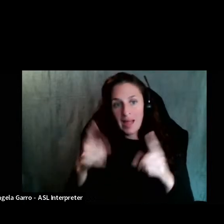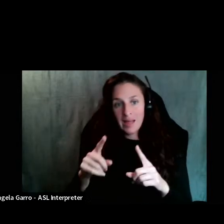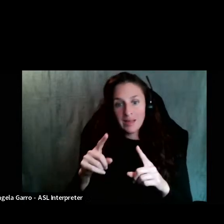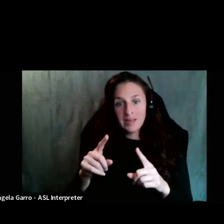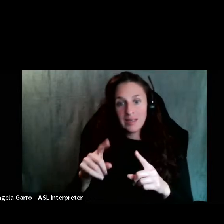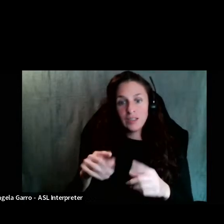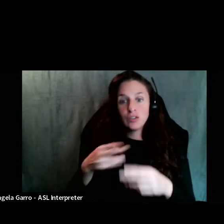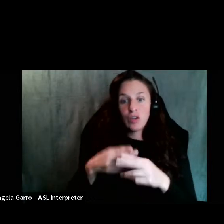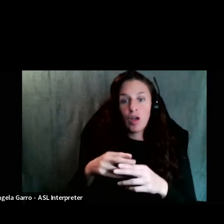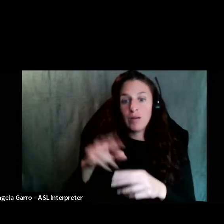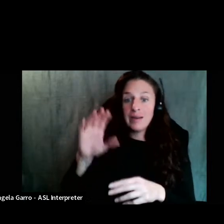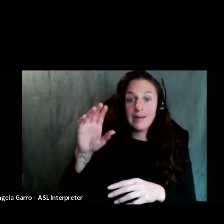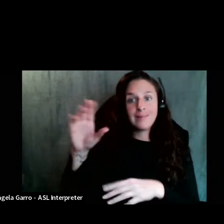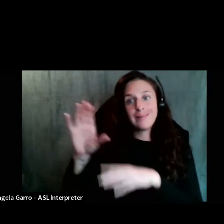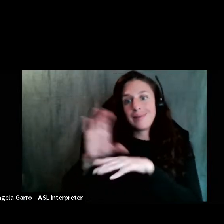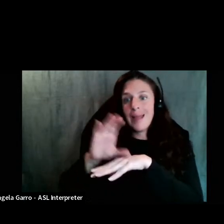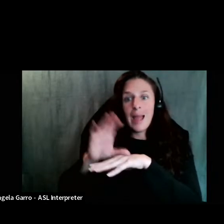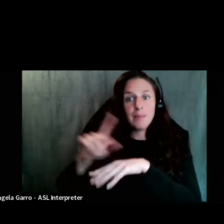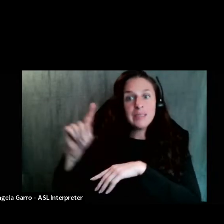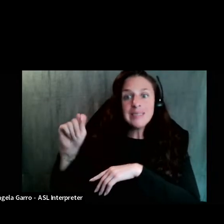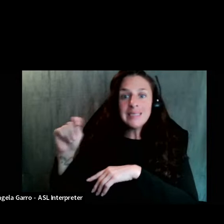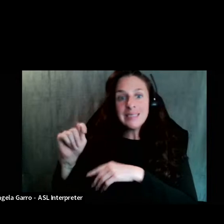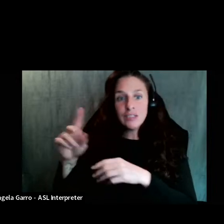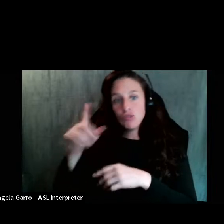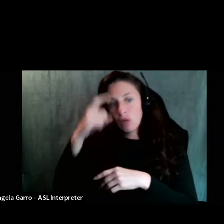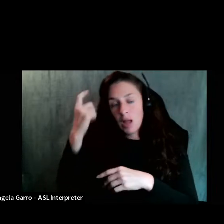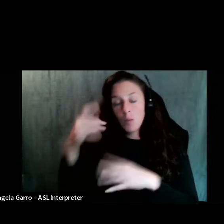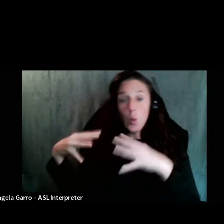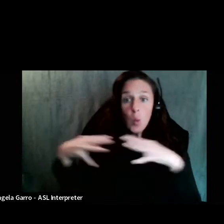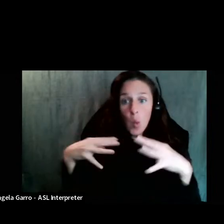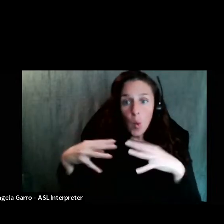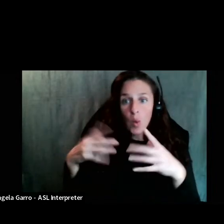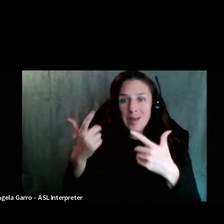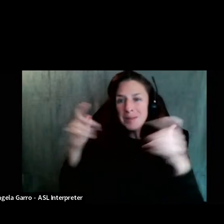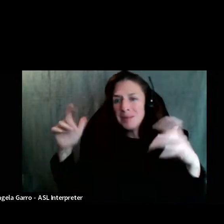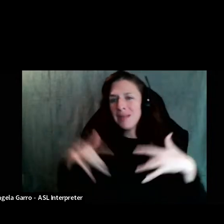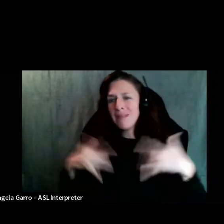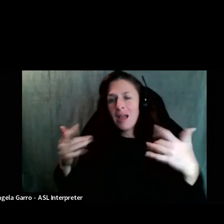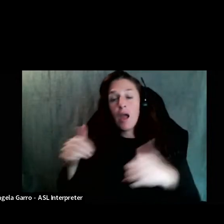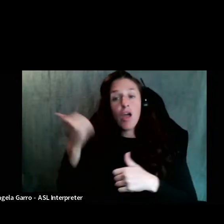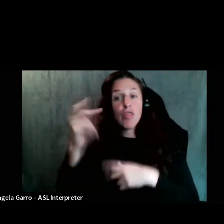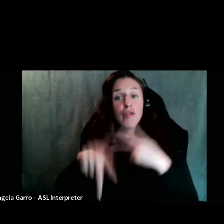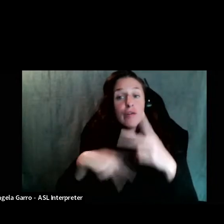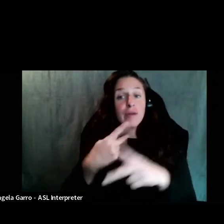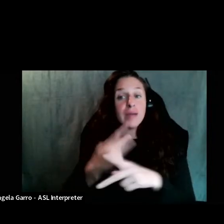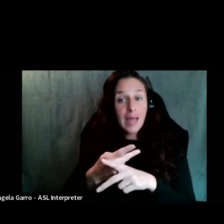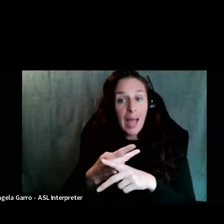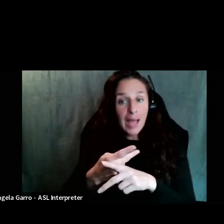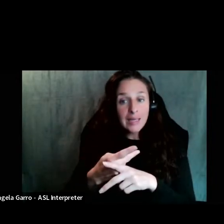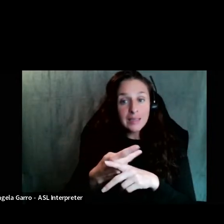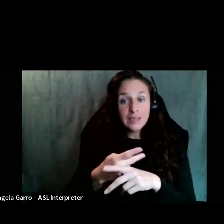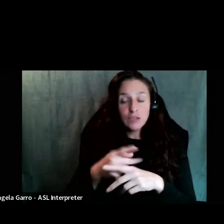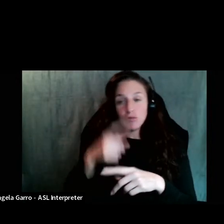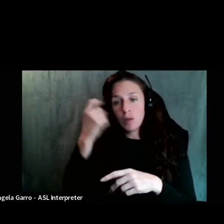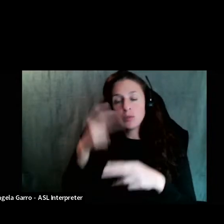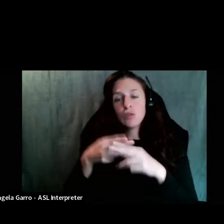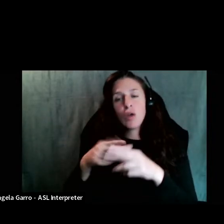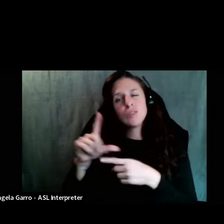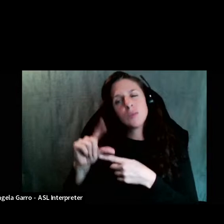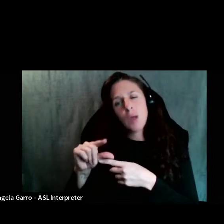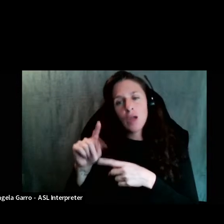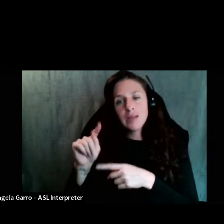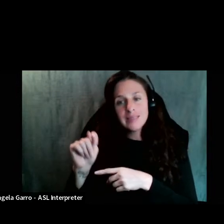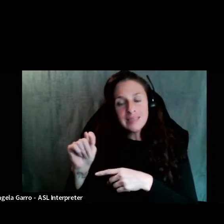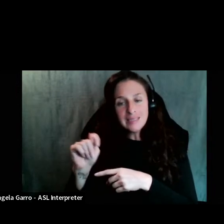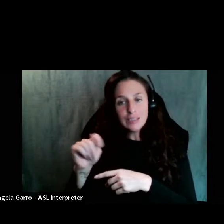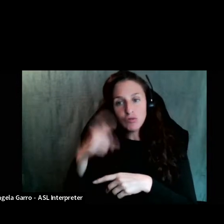trauma. You're in a war zone, a car accident, some really big event. There's another type of trauma, what they call small t trauma. And that happens usually